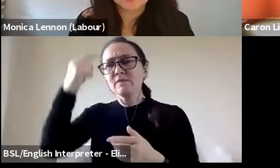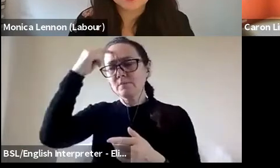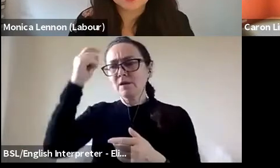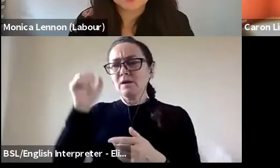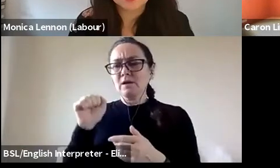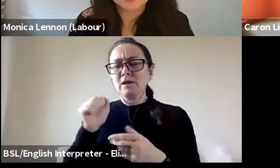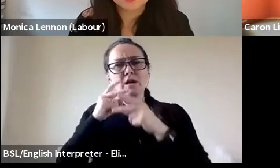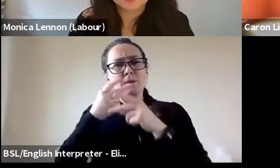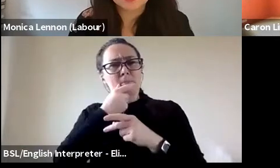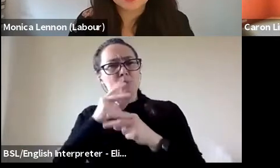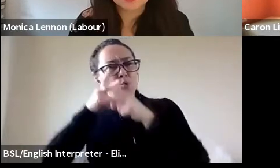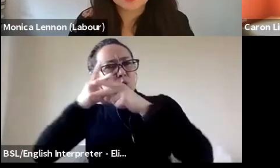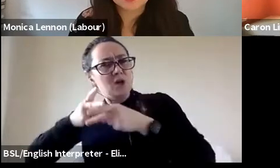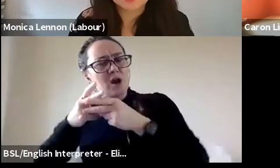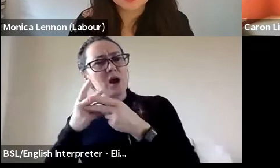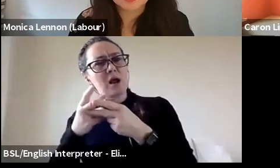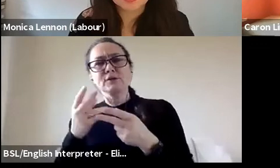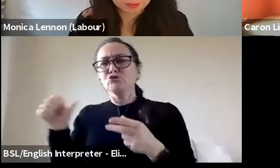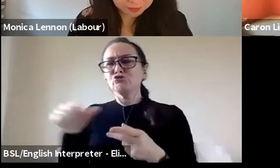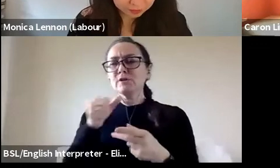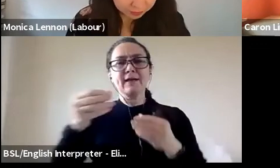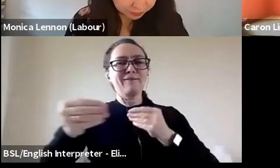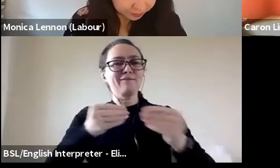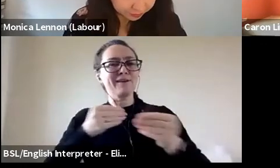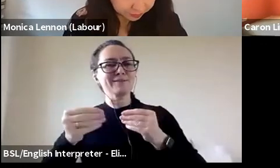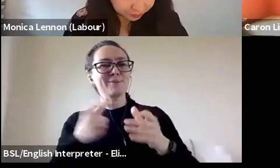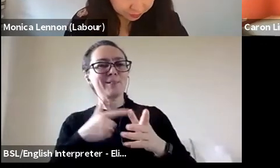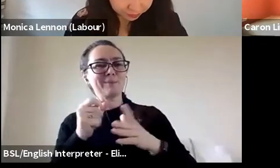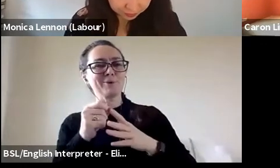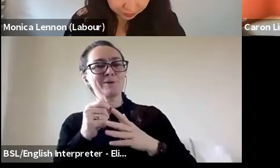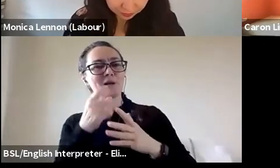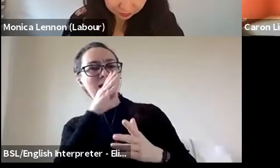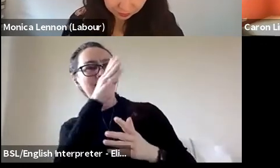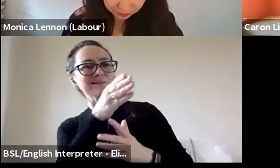to flexible healthcare appointments, to make sure they have